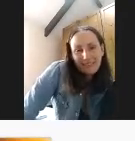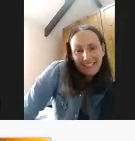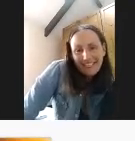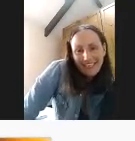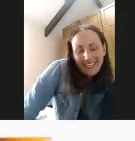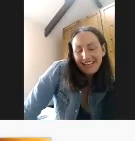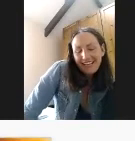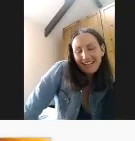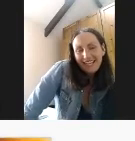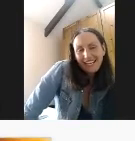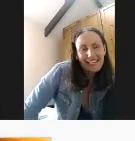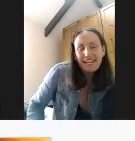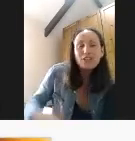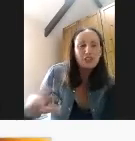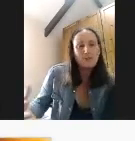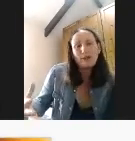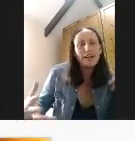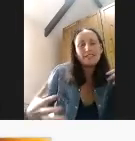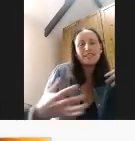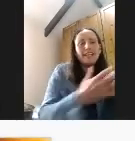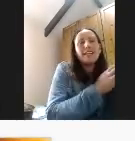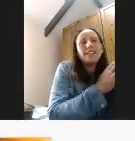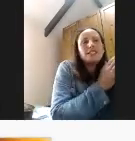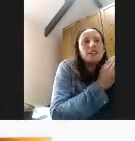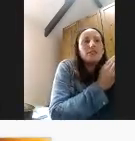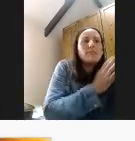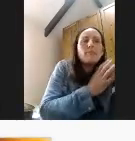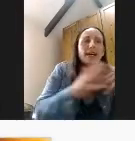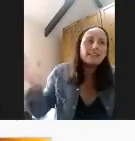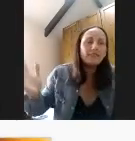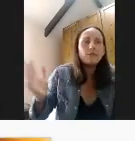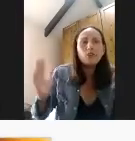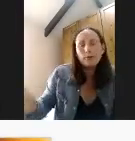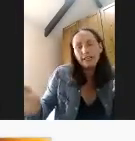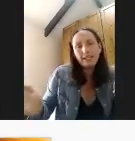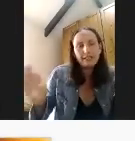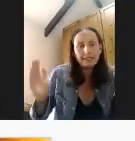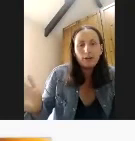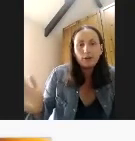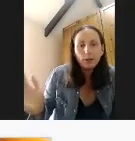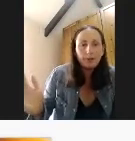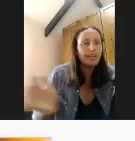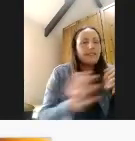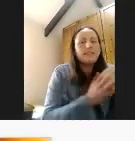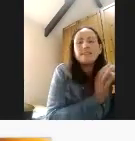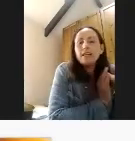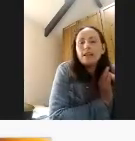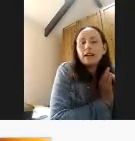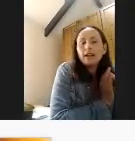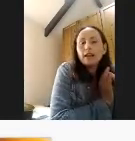a similar issue where we have, say, you know, massive monopoly scale